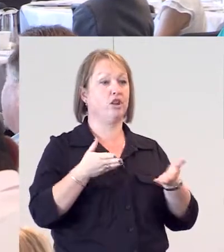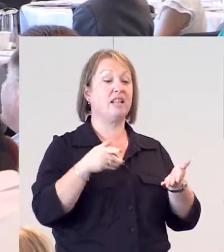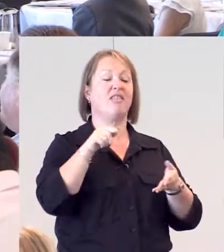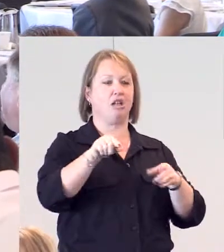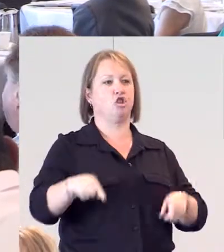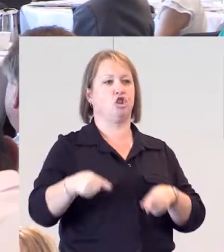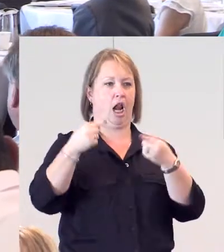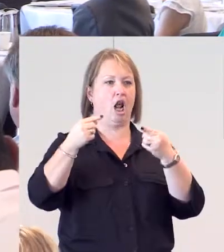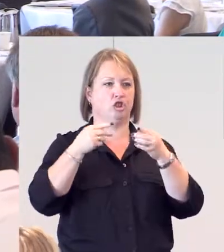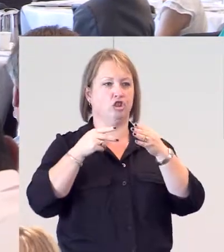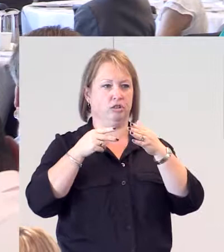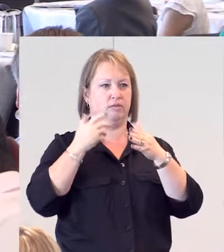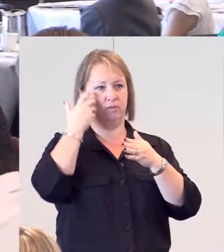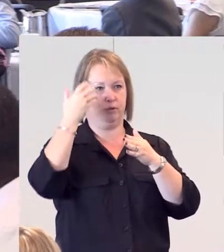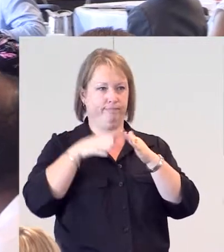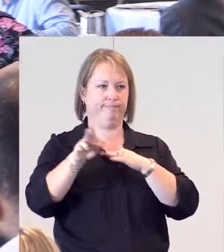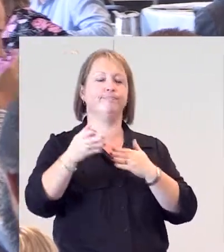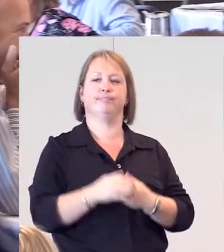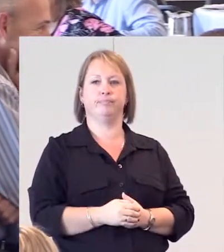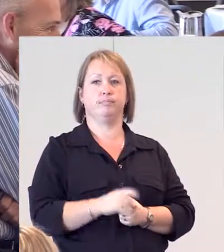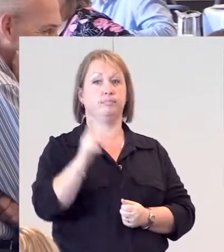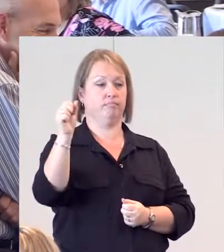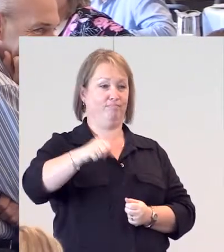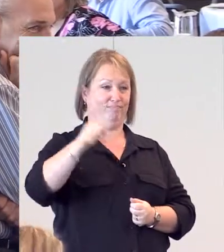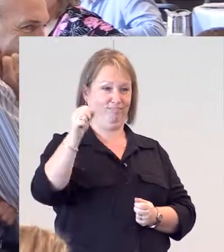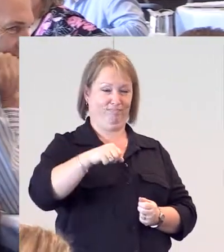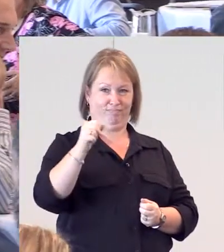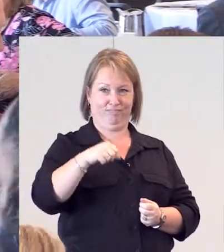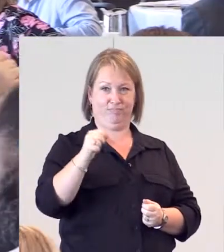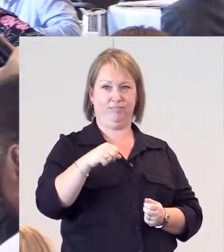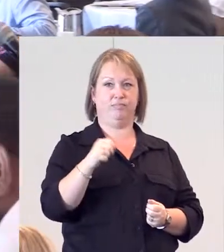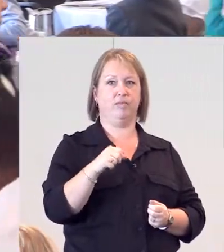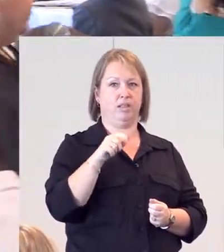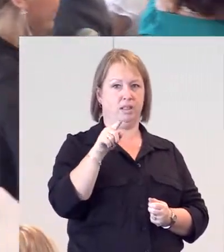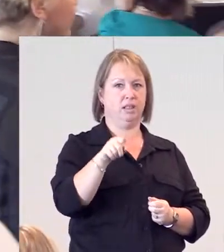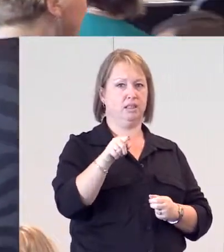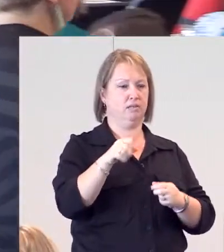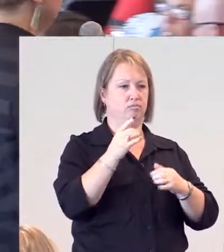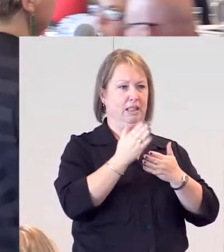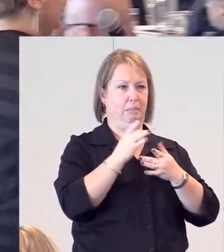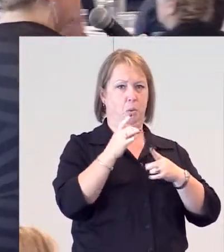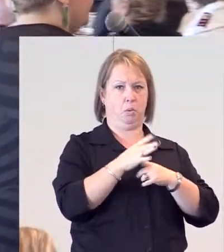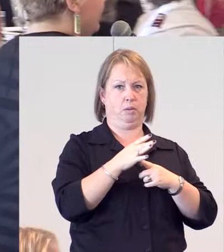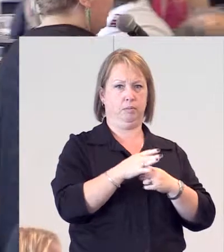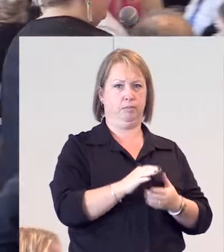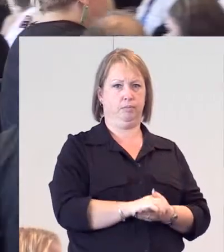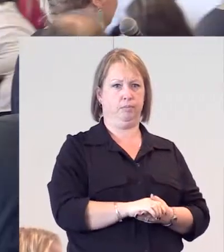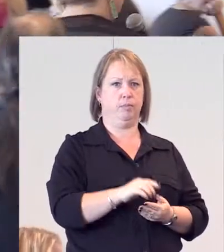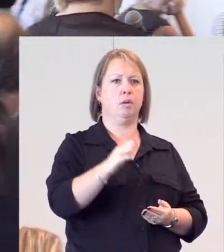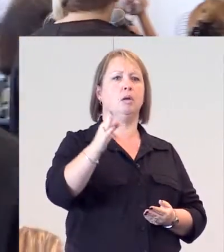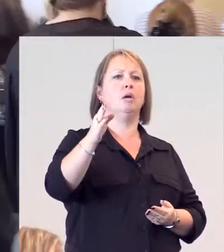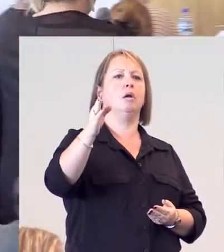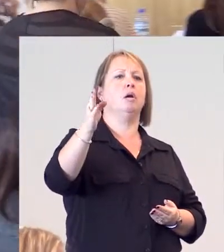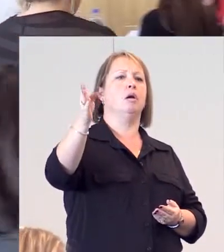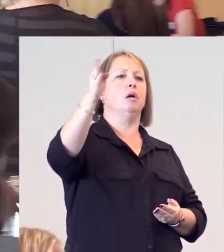going to face. Absolutely, absolutely. So length of tenure is a really important one. So this table here?